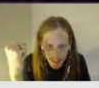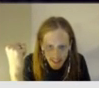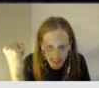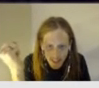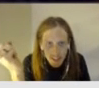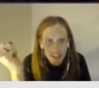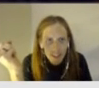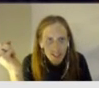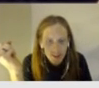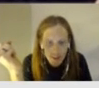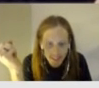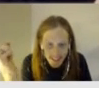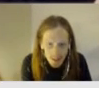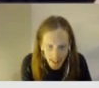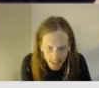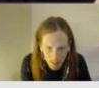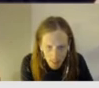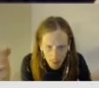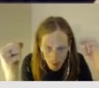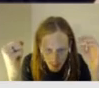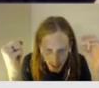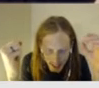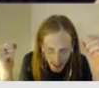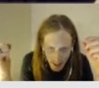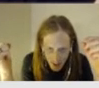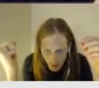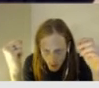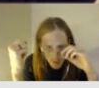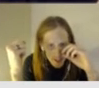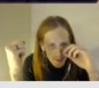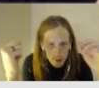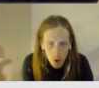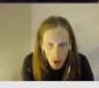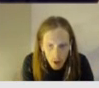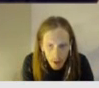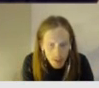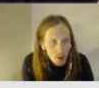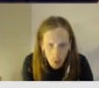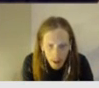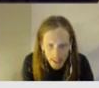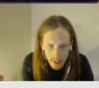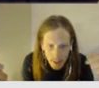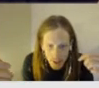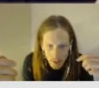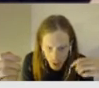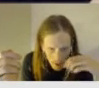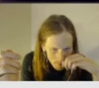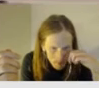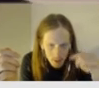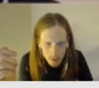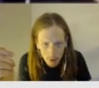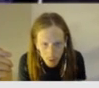wanting to go to the disaffected people and the people that you, if you saw, you know, you were walking down the street and you saw